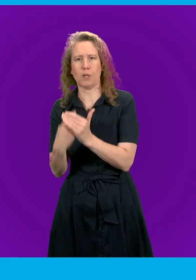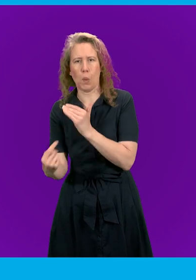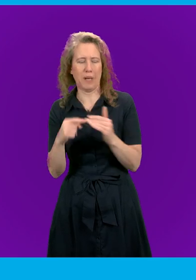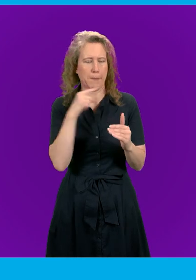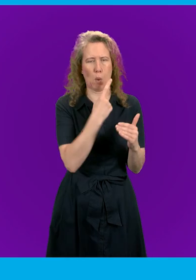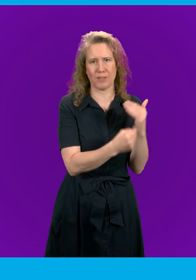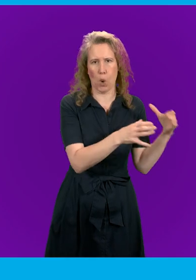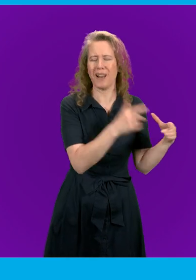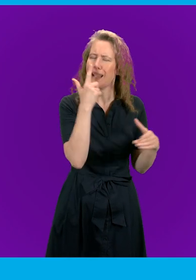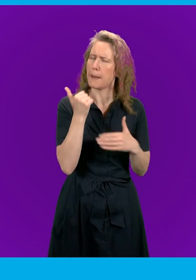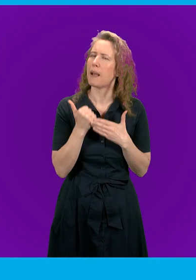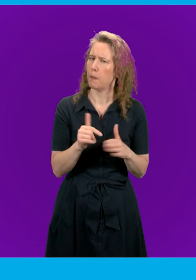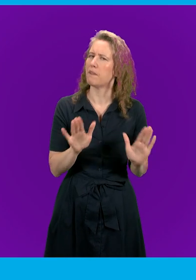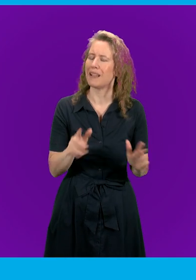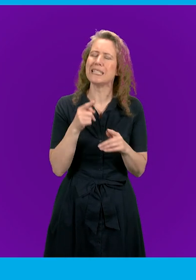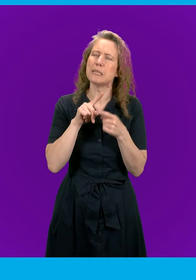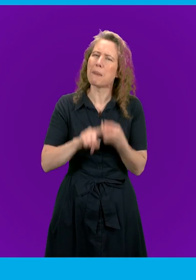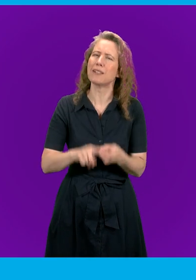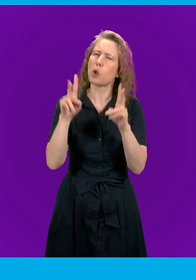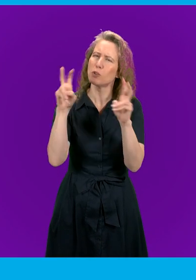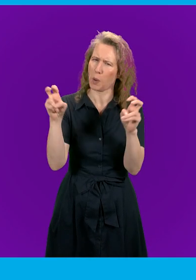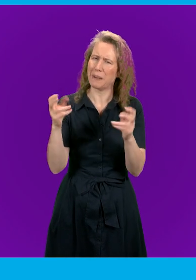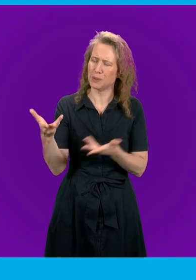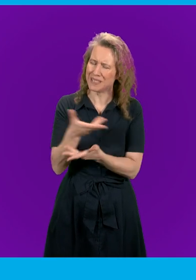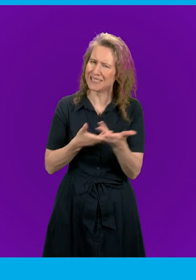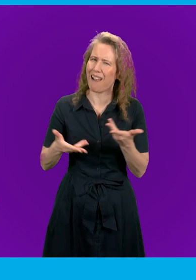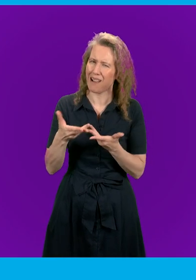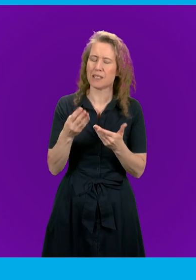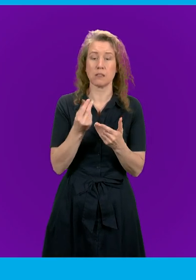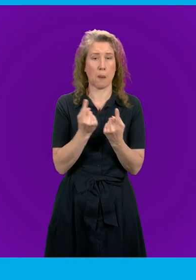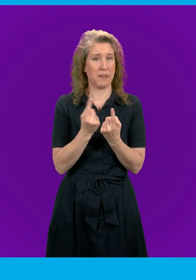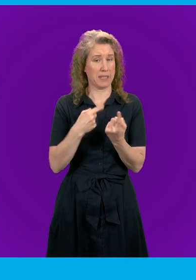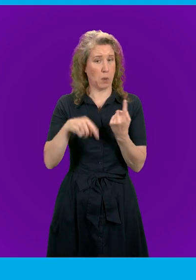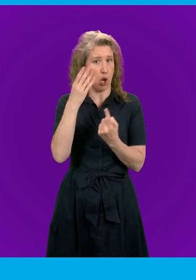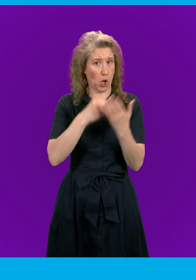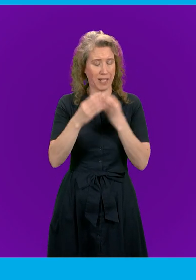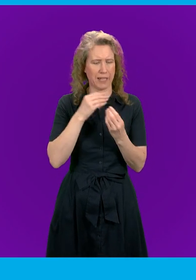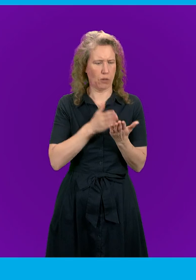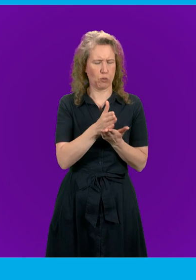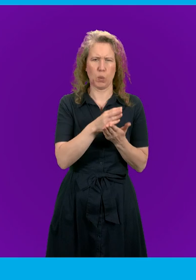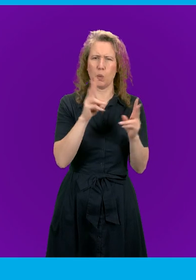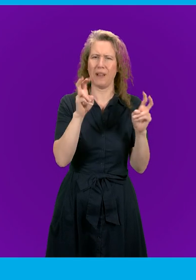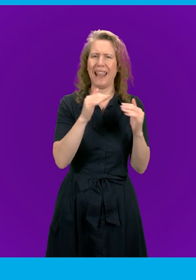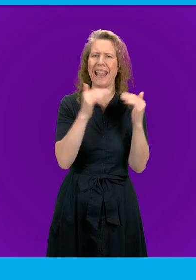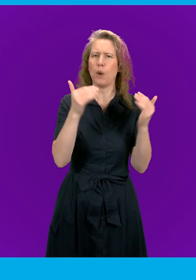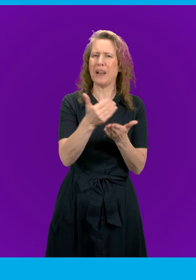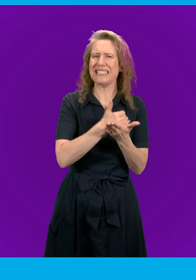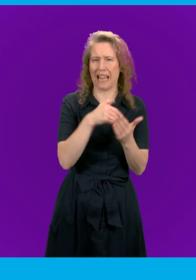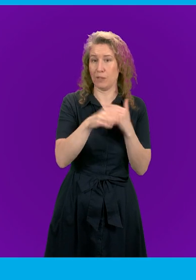be helpful depending on a topic. So some of the stuff that we're learning from the evaluation of Equally Safe at School is